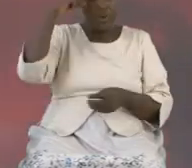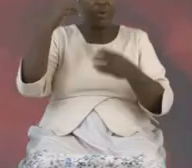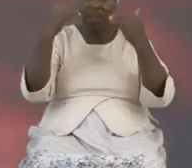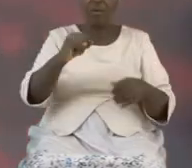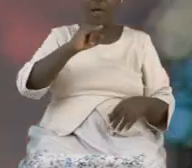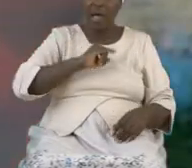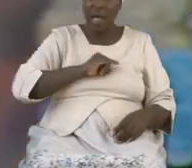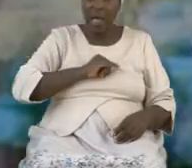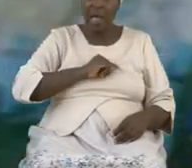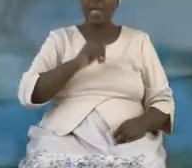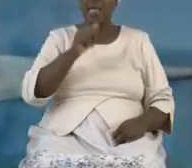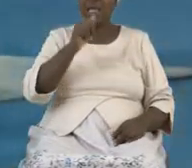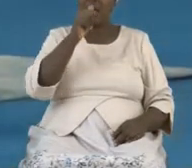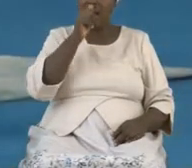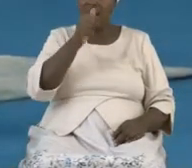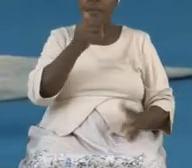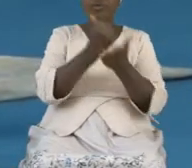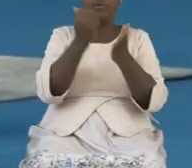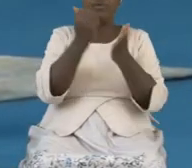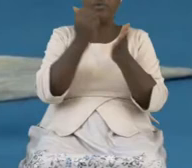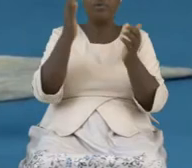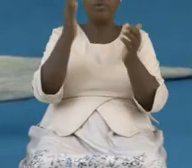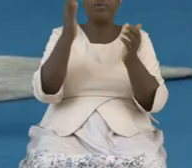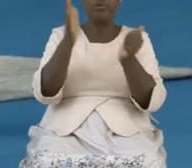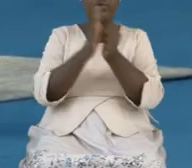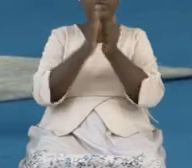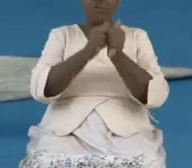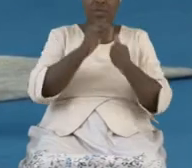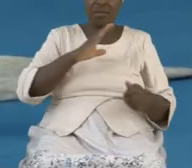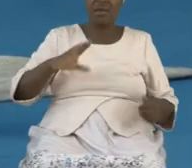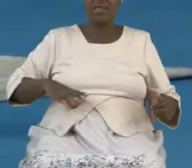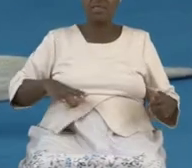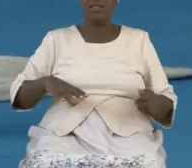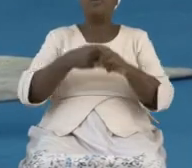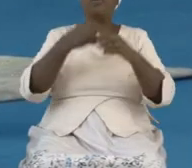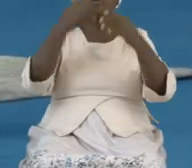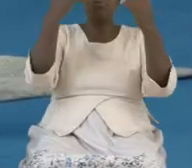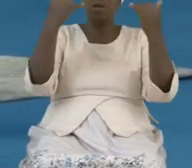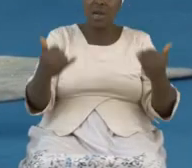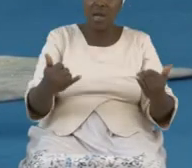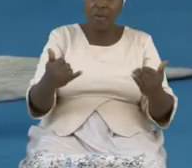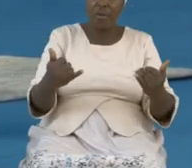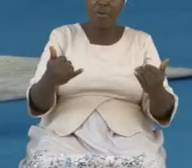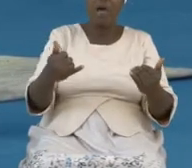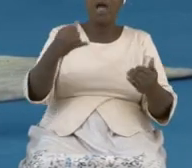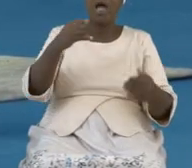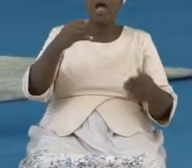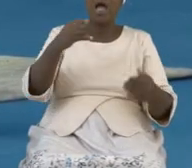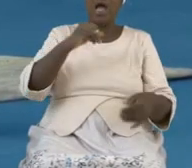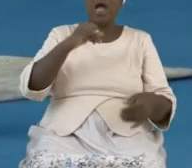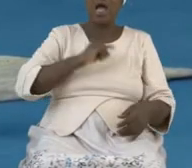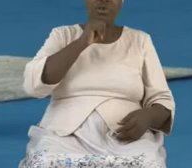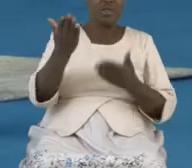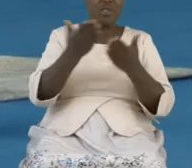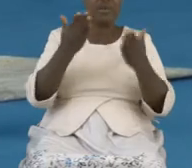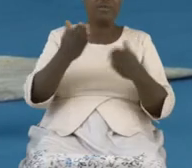am crucified with Christ. Henceforth, I will not serve sin. That